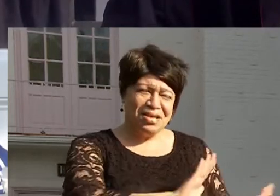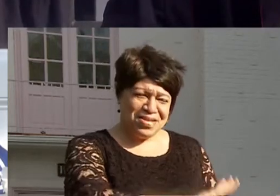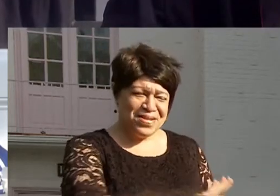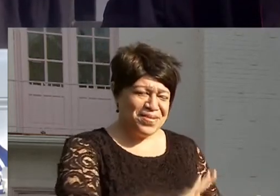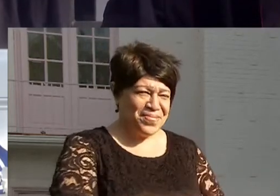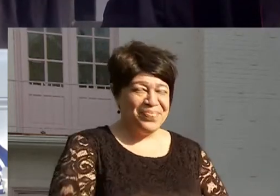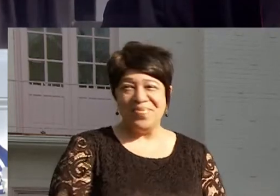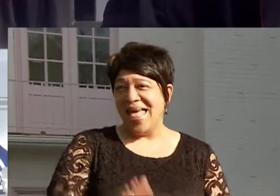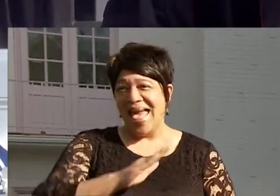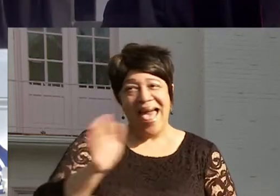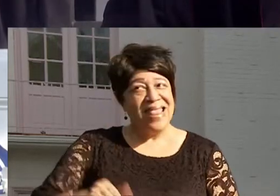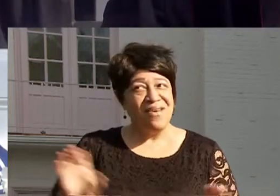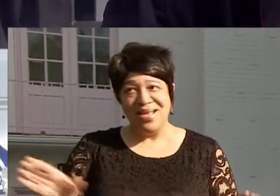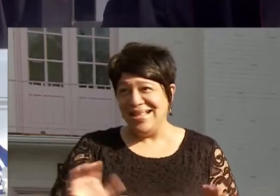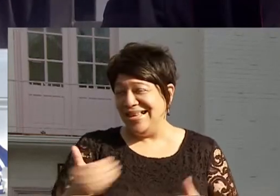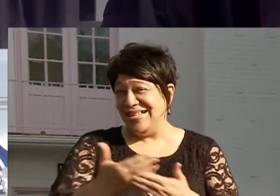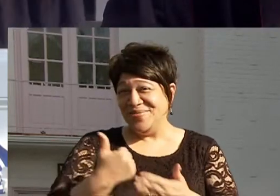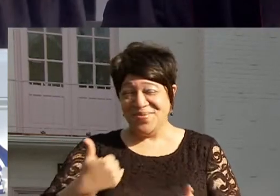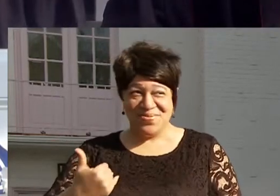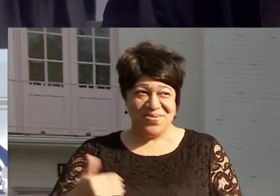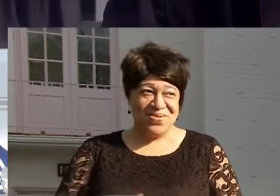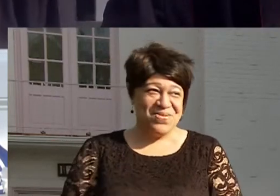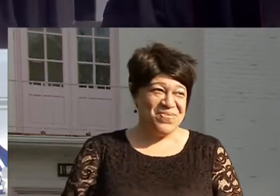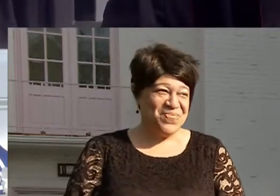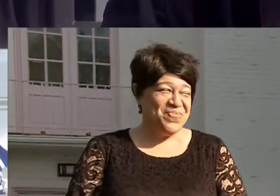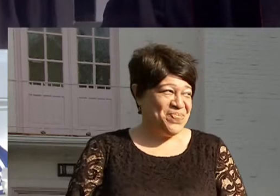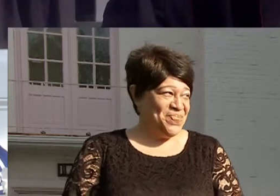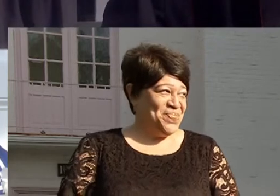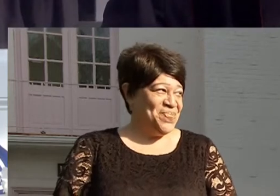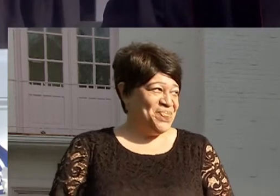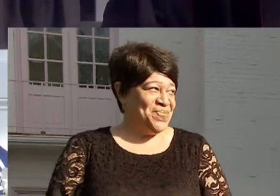I've never done this before, and